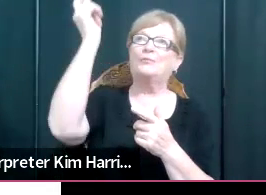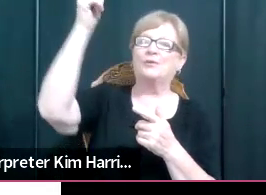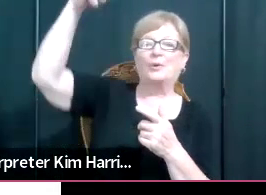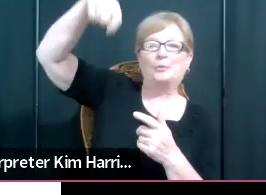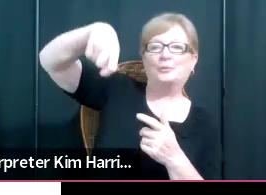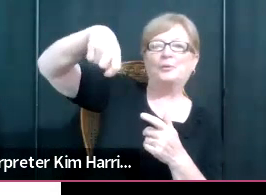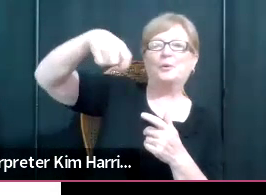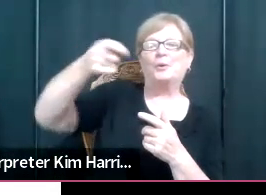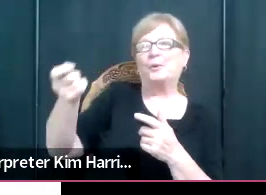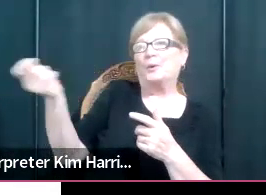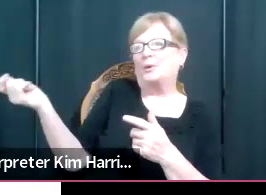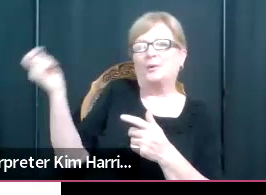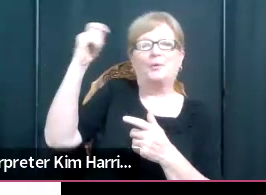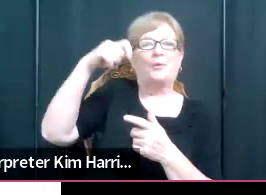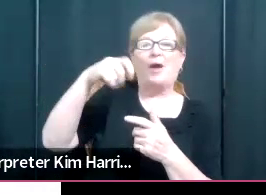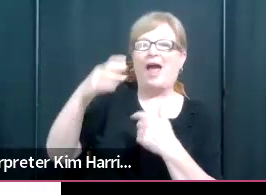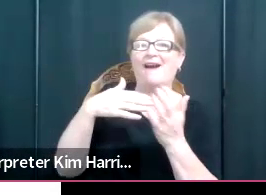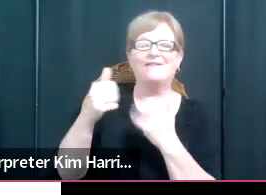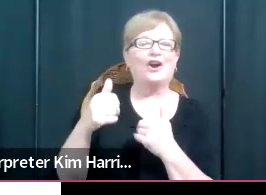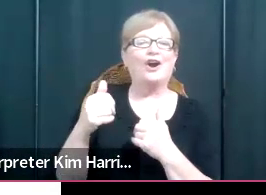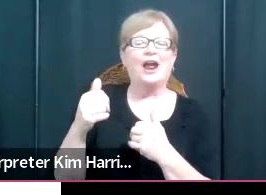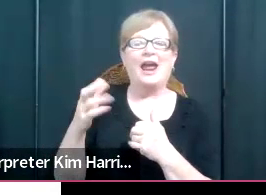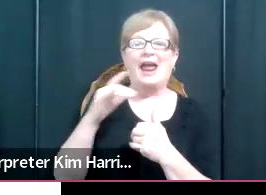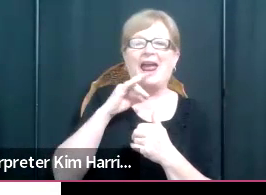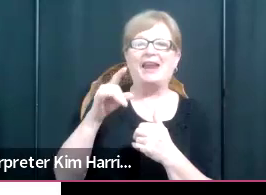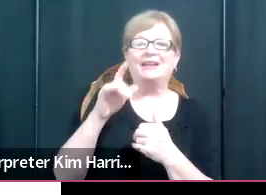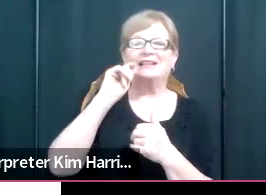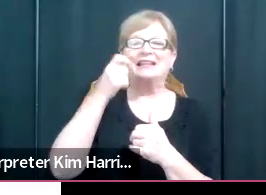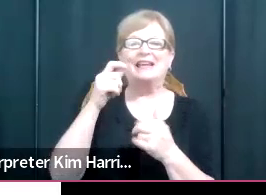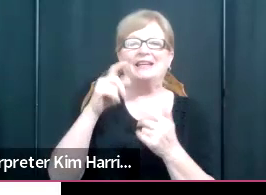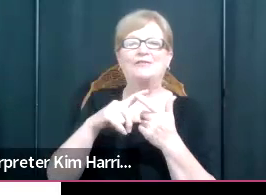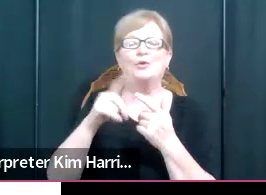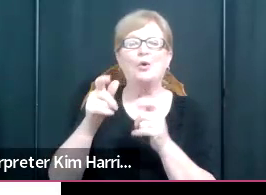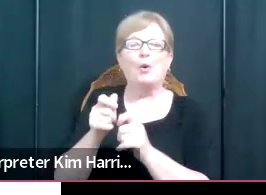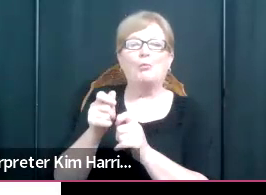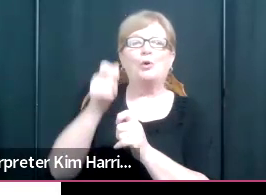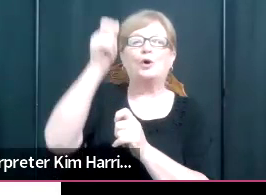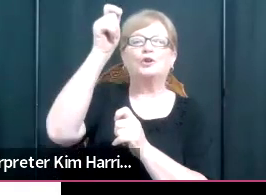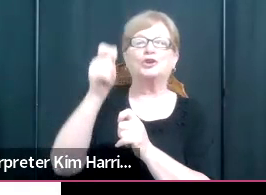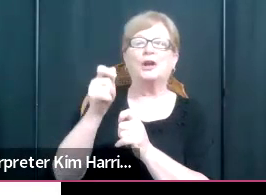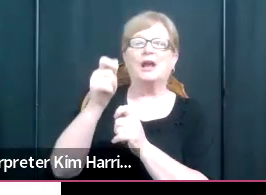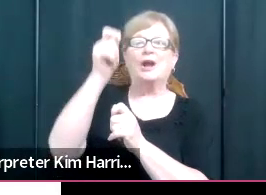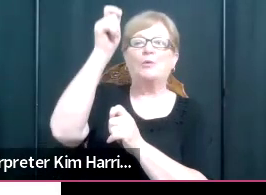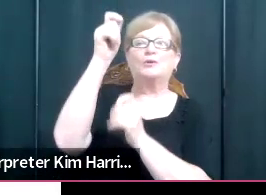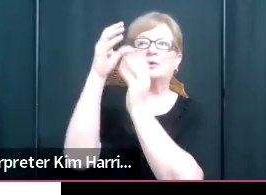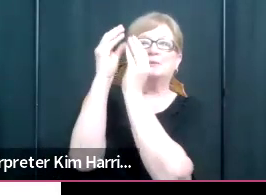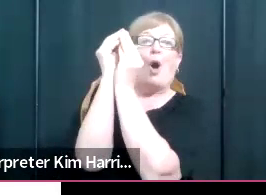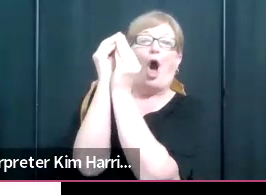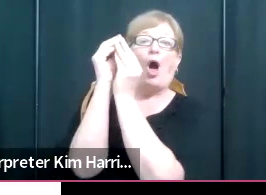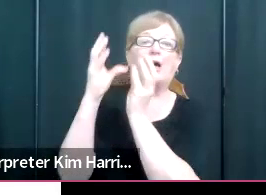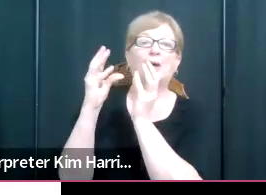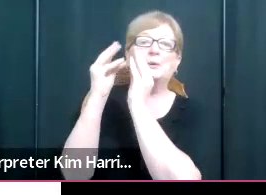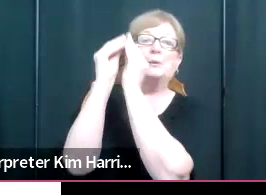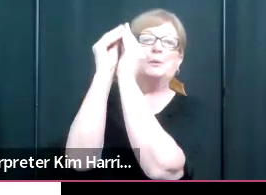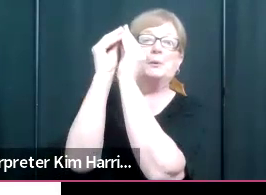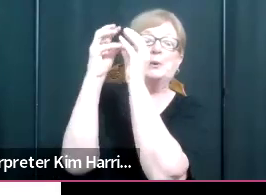down or to the side. And it does a neat trick where if you push up on it, it twists up into a smaller circle, which kind of makes it